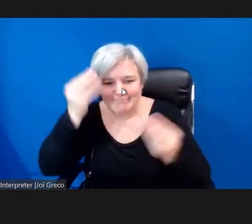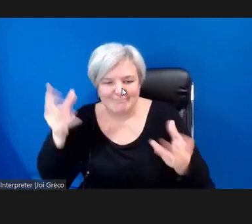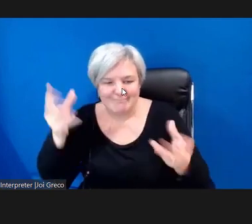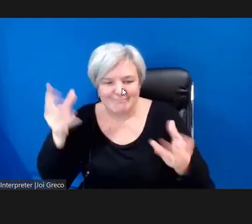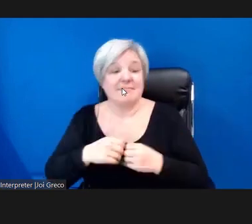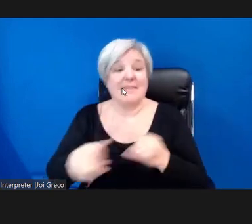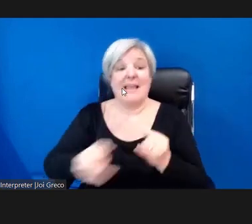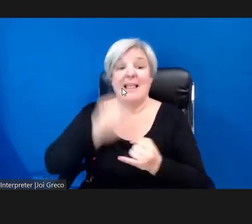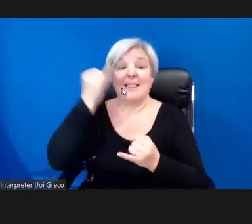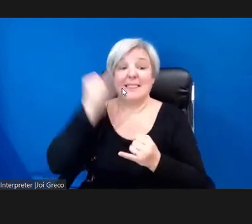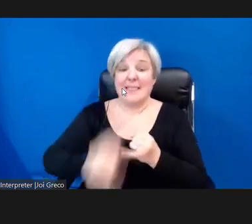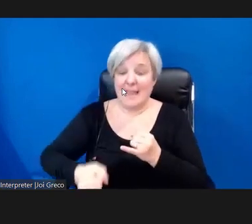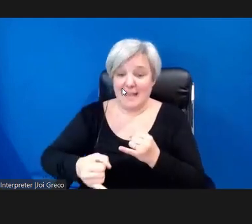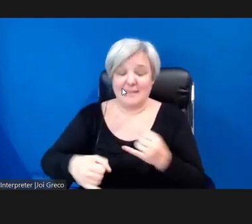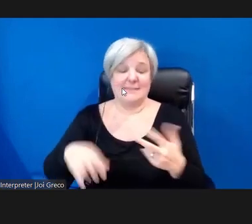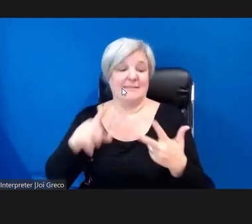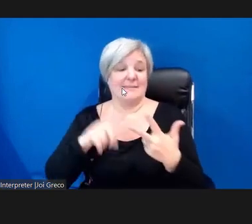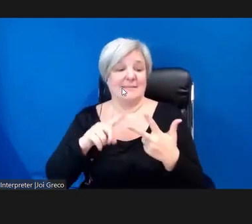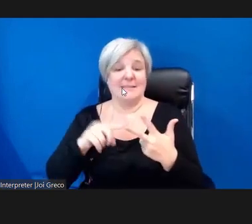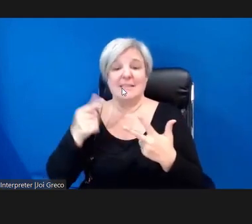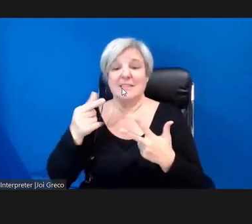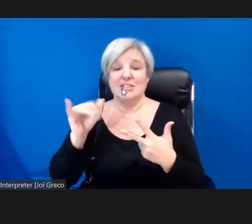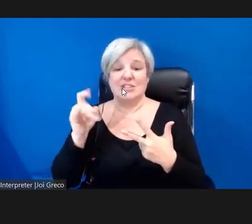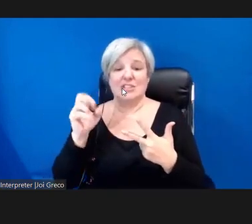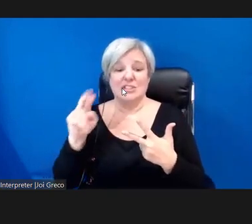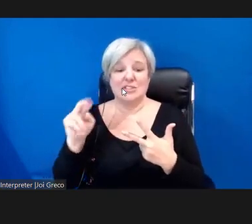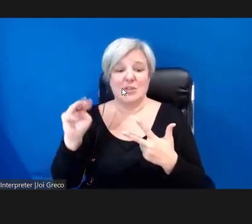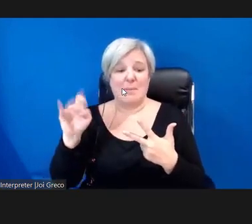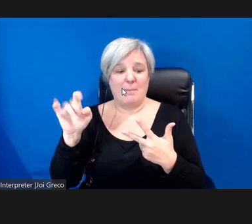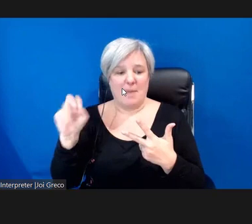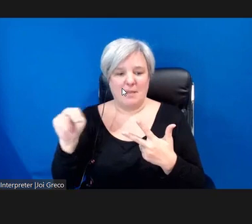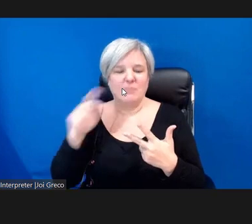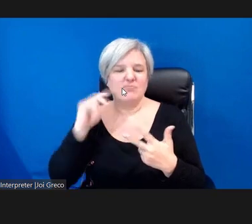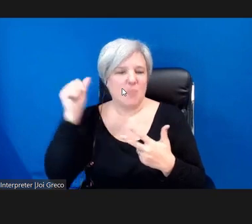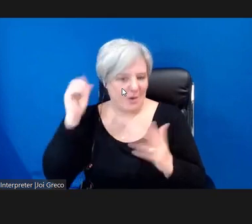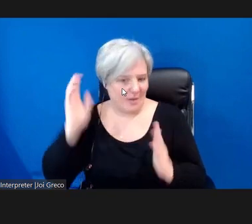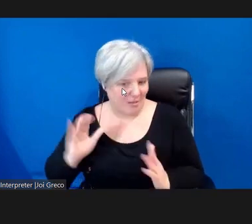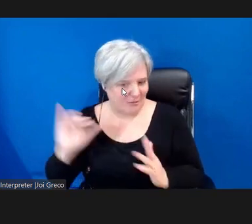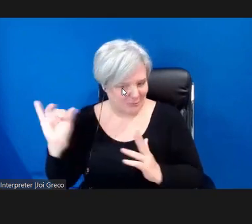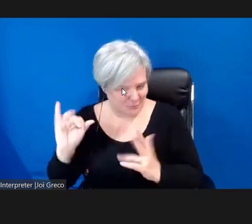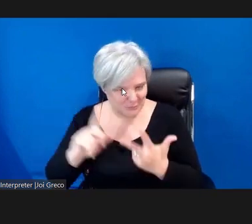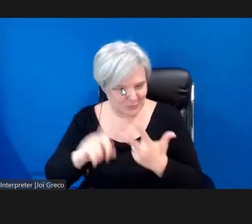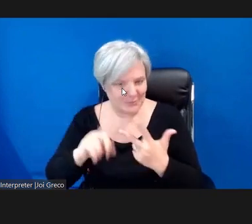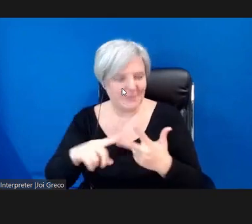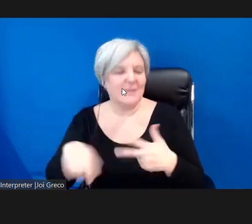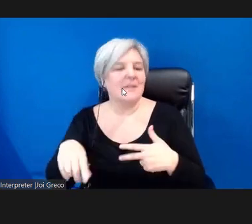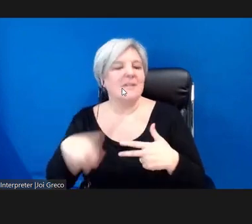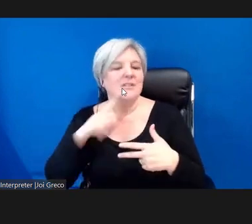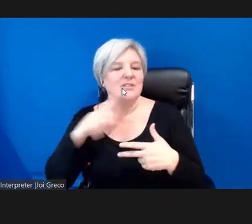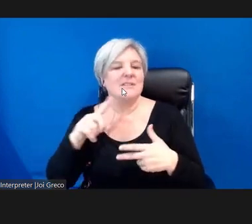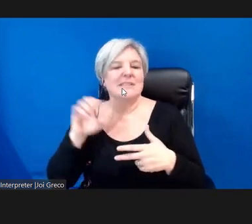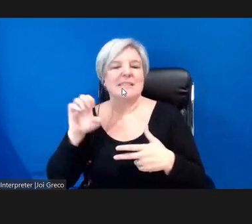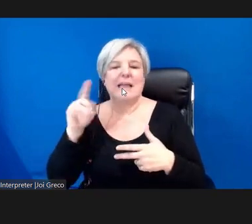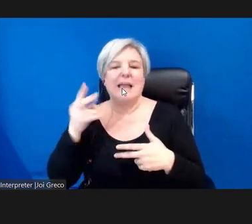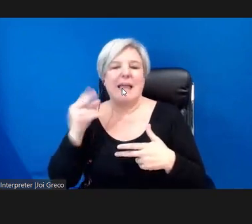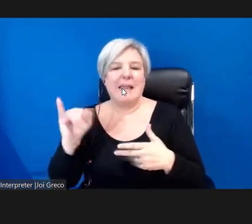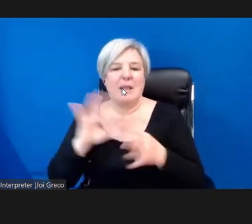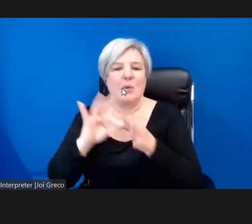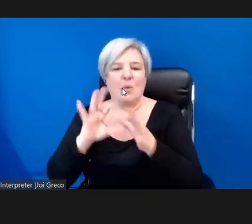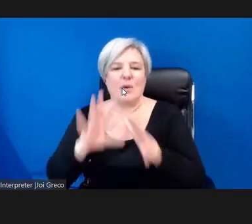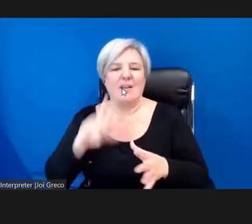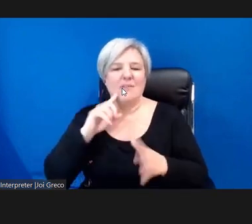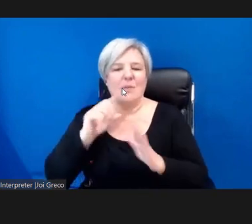last but not least, we also have Dr. Ginger Mullen, who is an audiologist as well, and she is the EHDI coordinator for the state